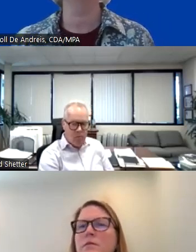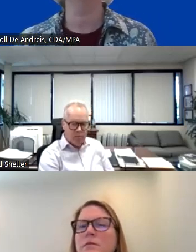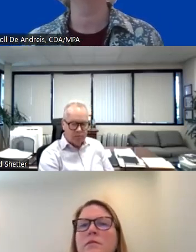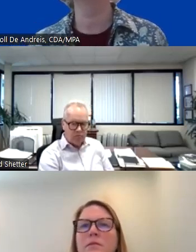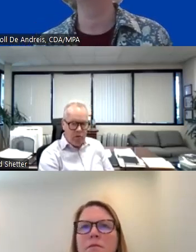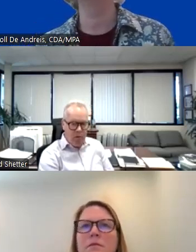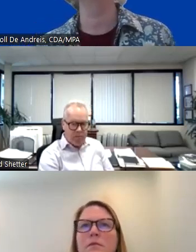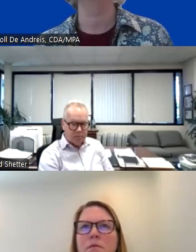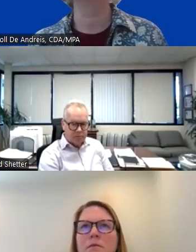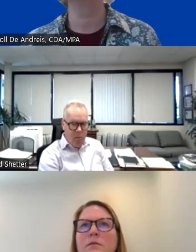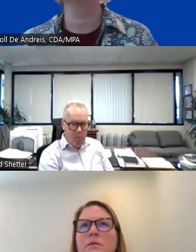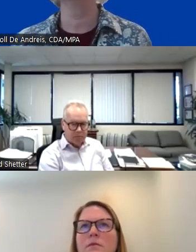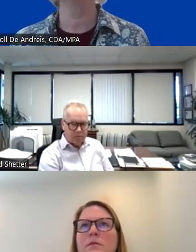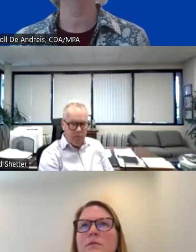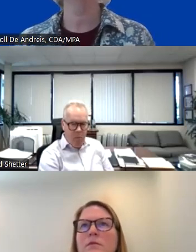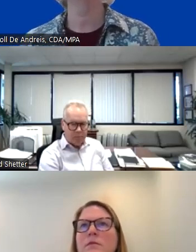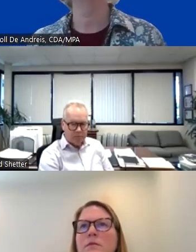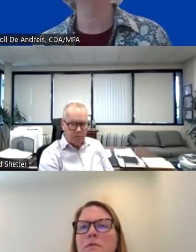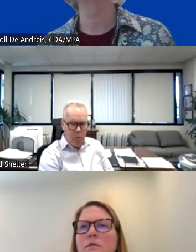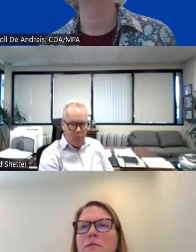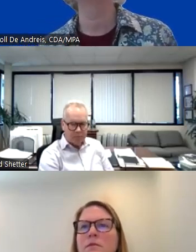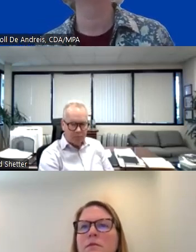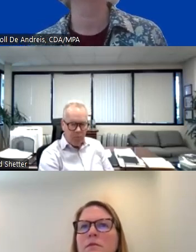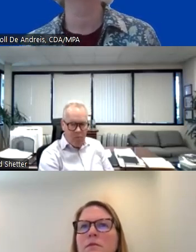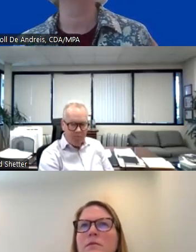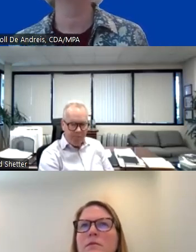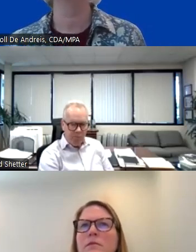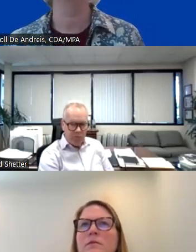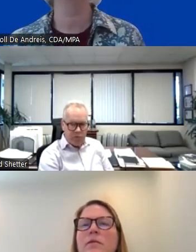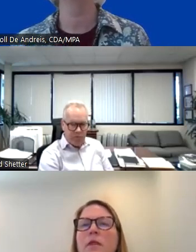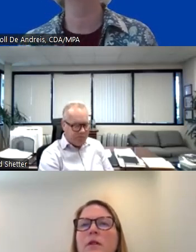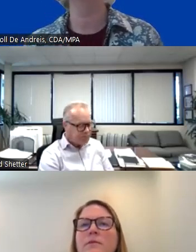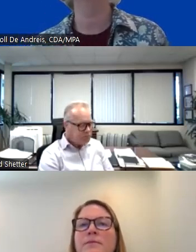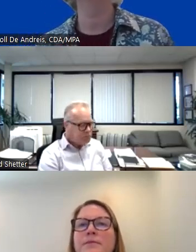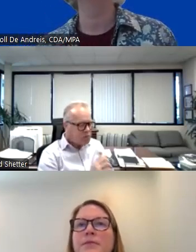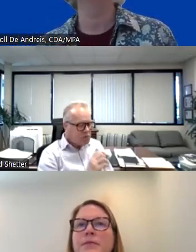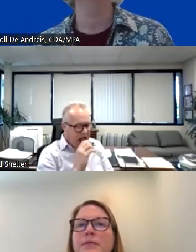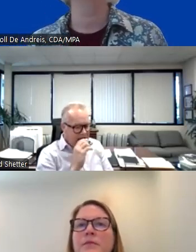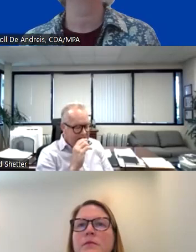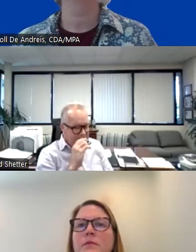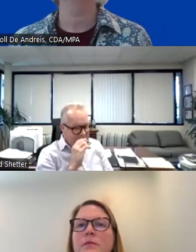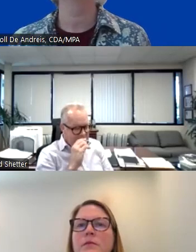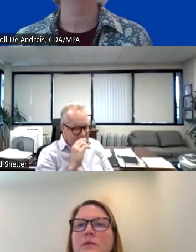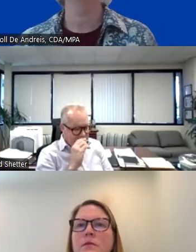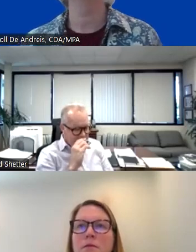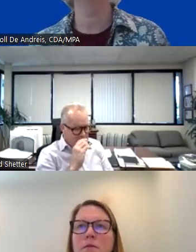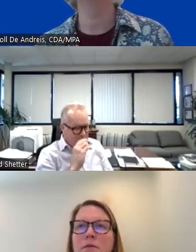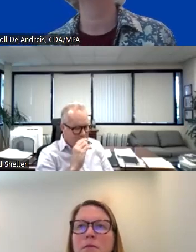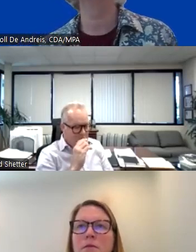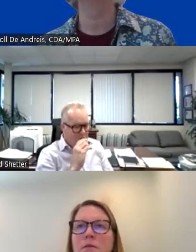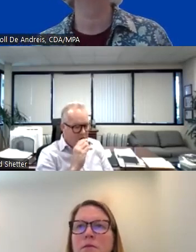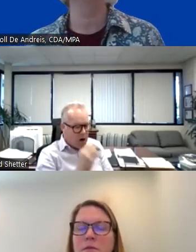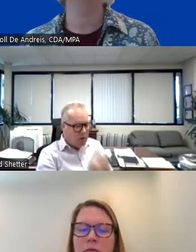caregiving. So is that an expanded service? Have you thought about that as an expanded service? It could